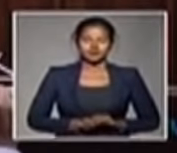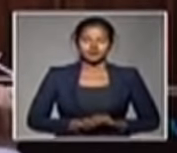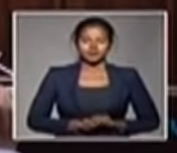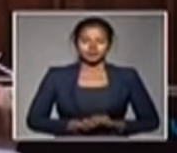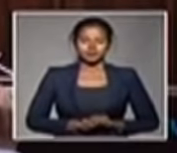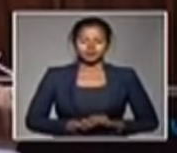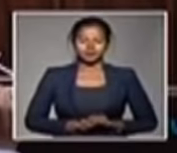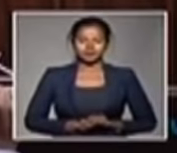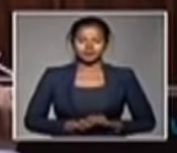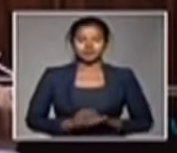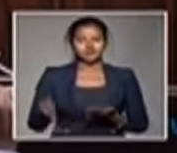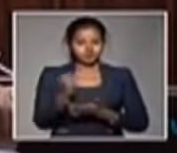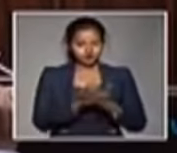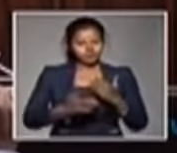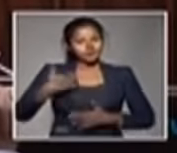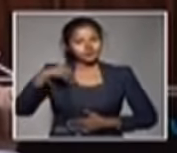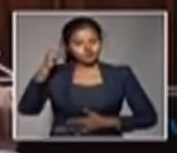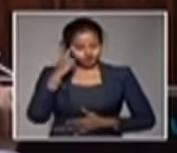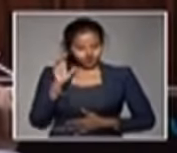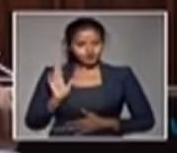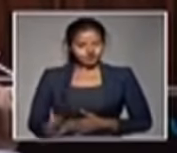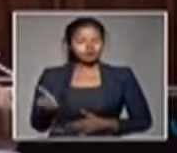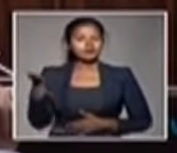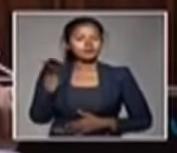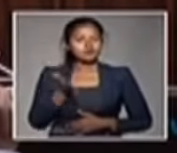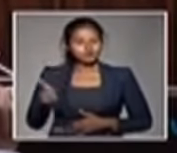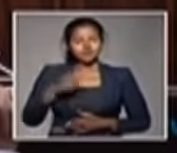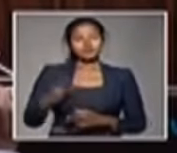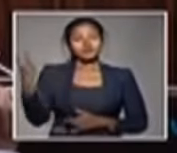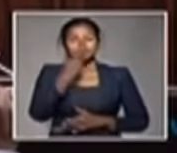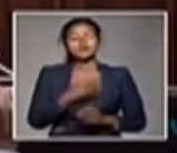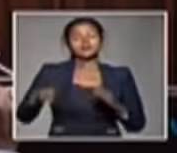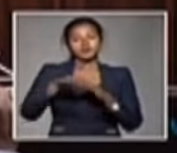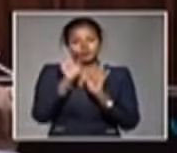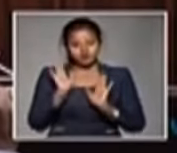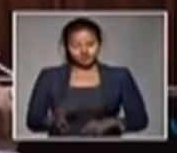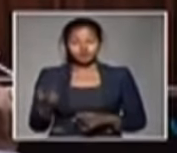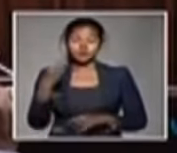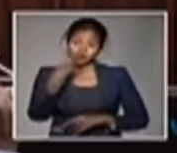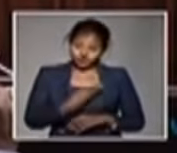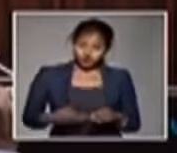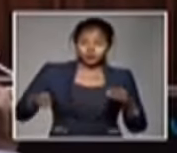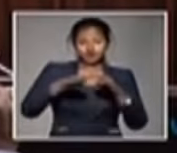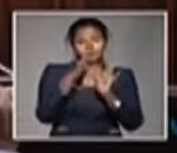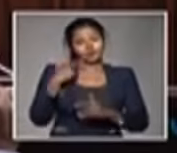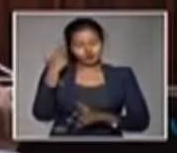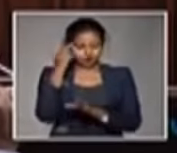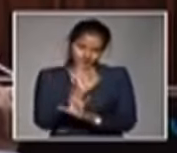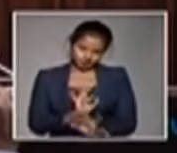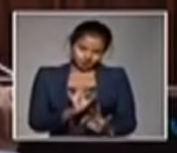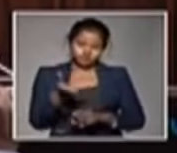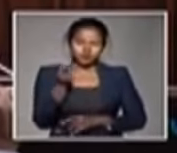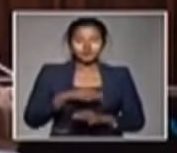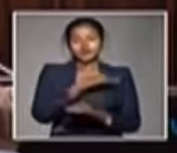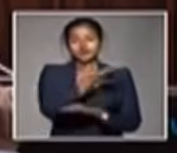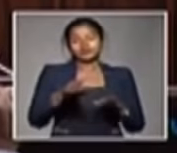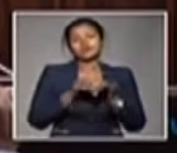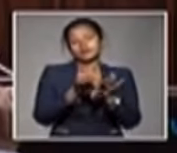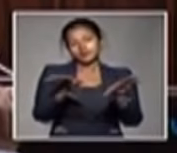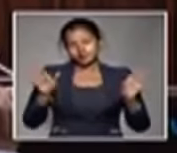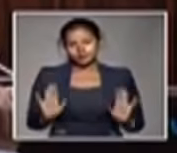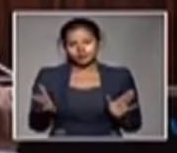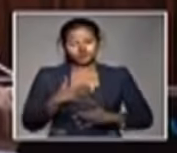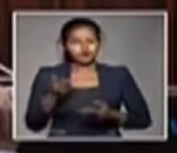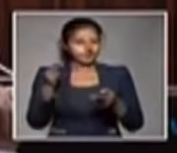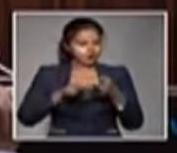All of us are aware that there is a second wave or perhaps a third wave, we don't know, and the community spread. It can be